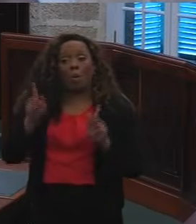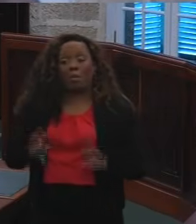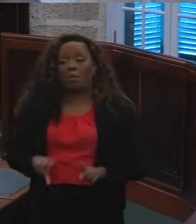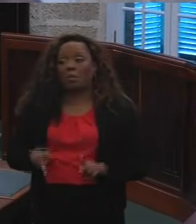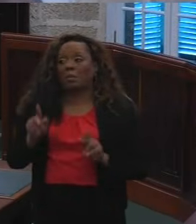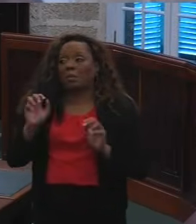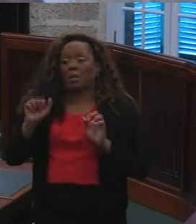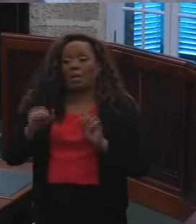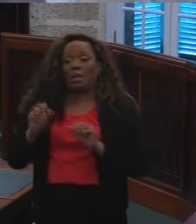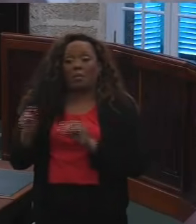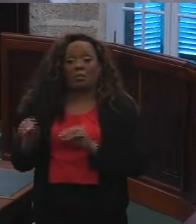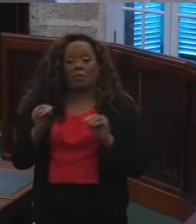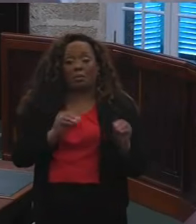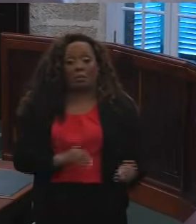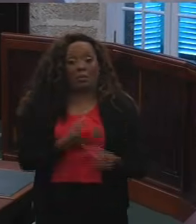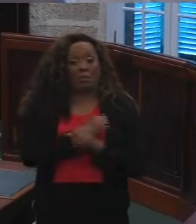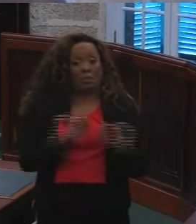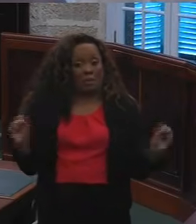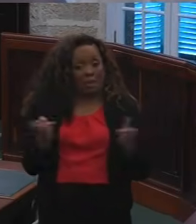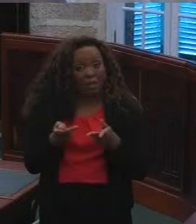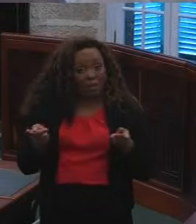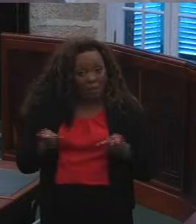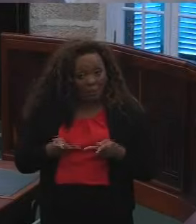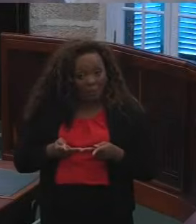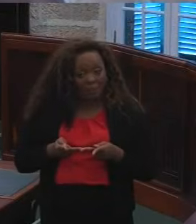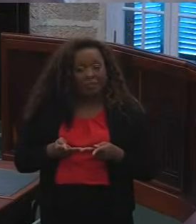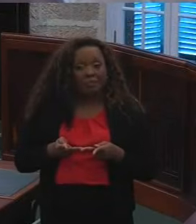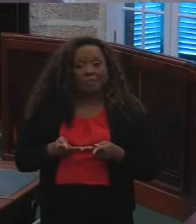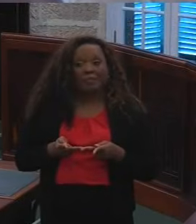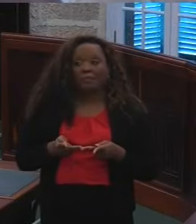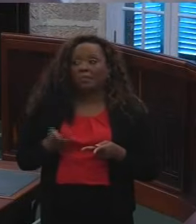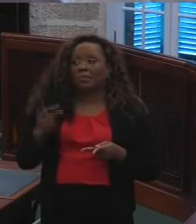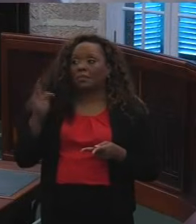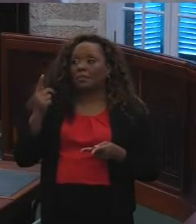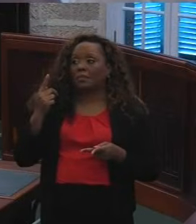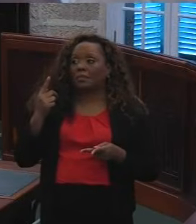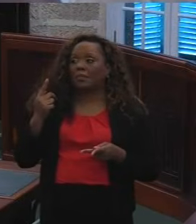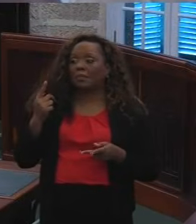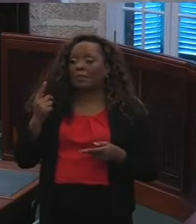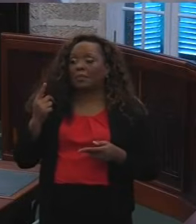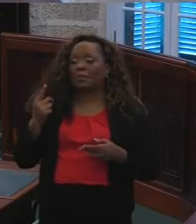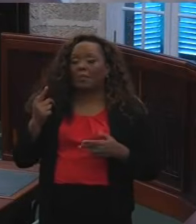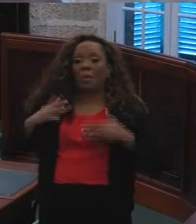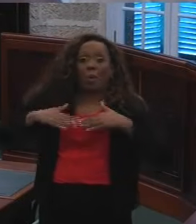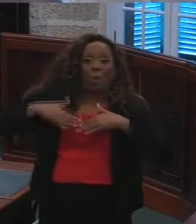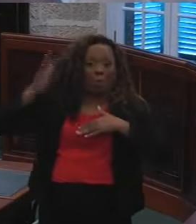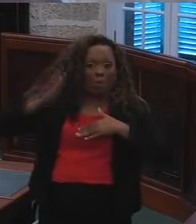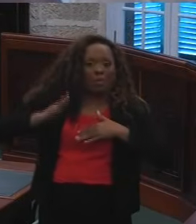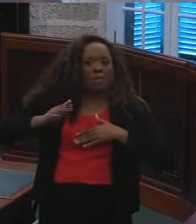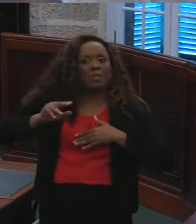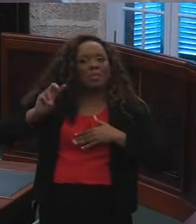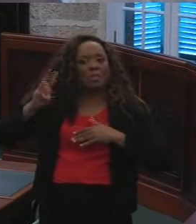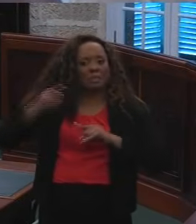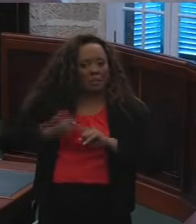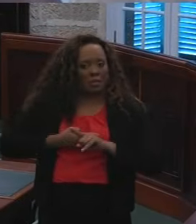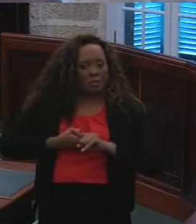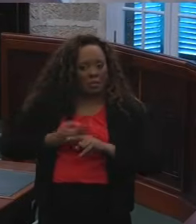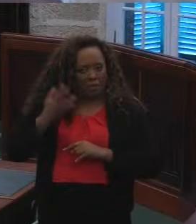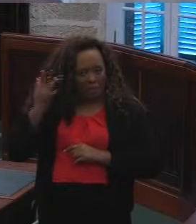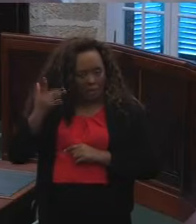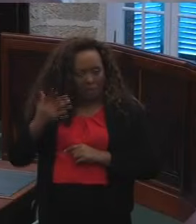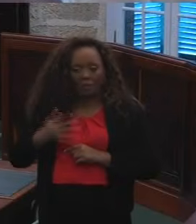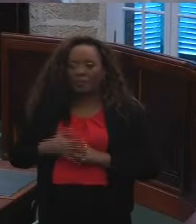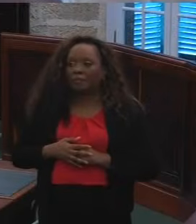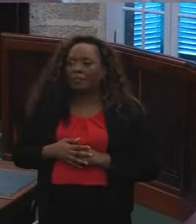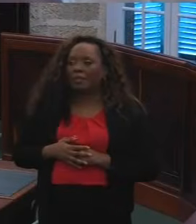a safe facility for a period exceeding 6 months where the agency has